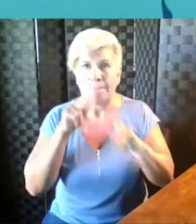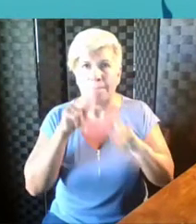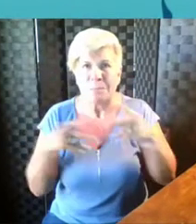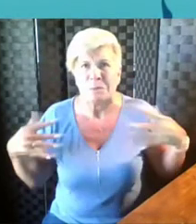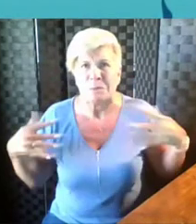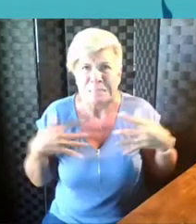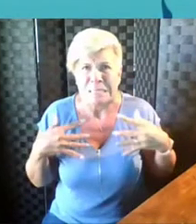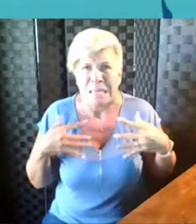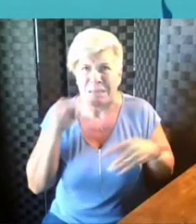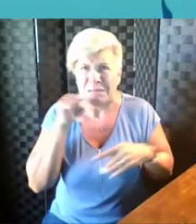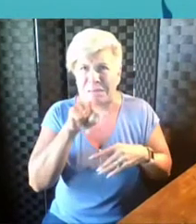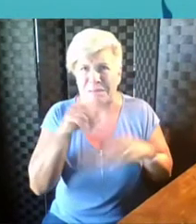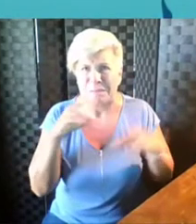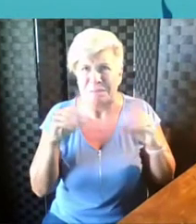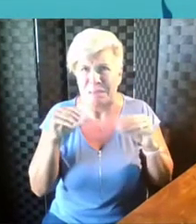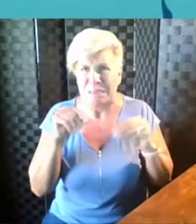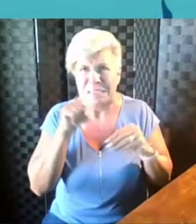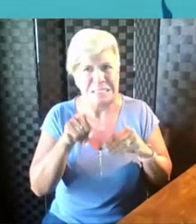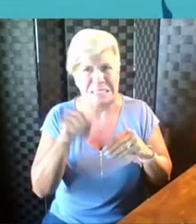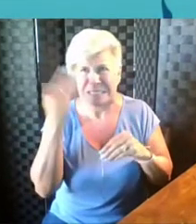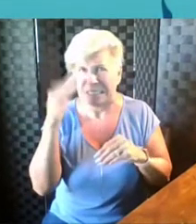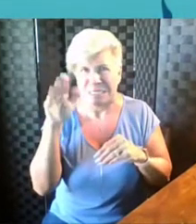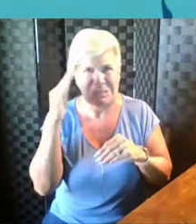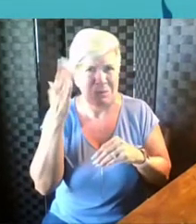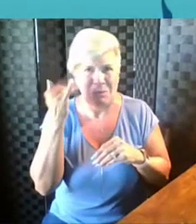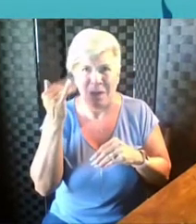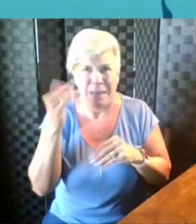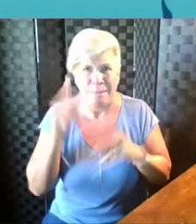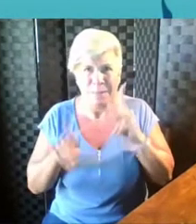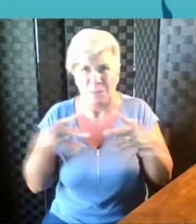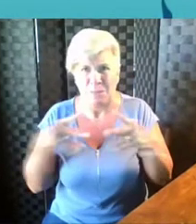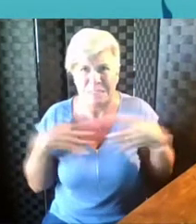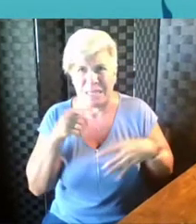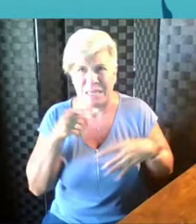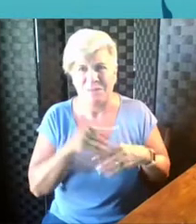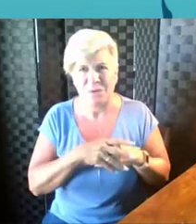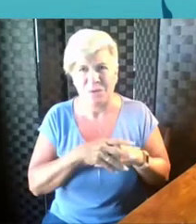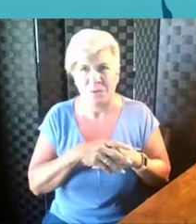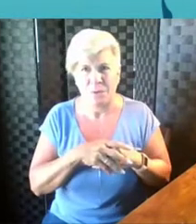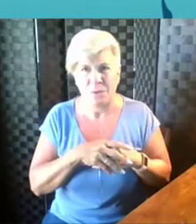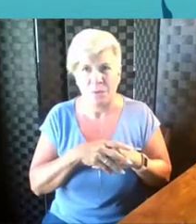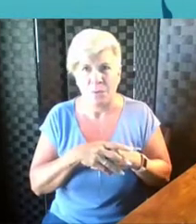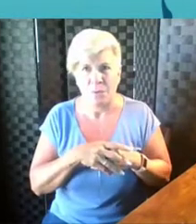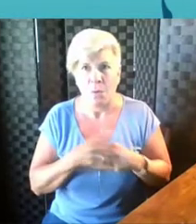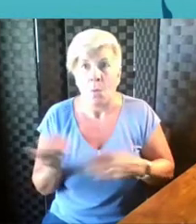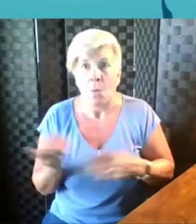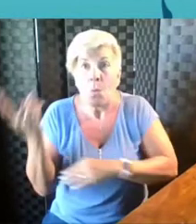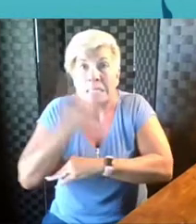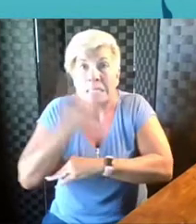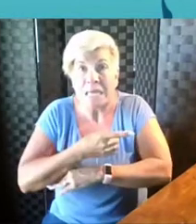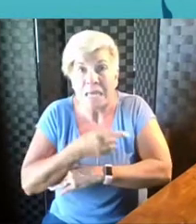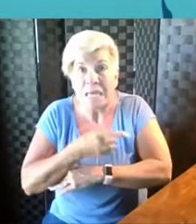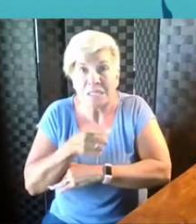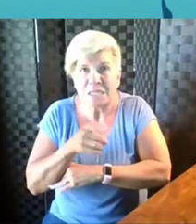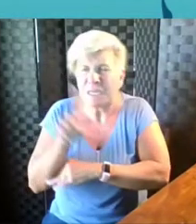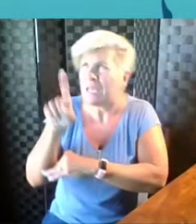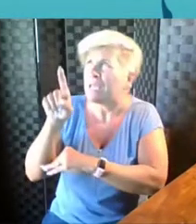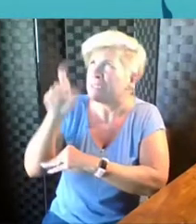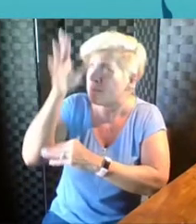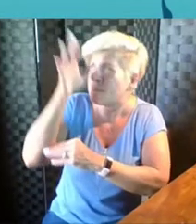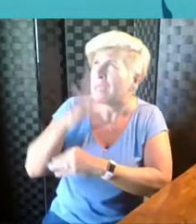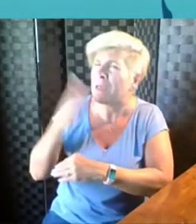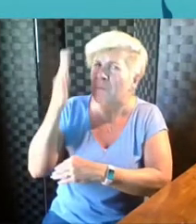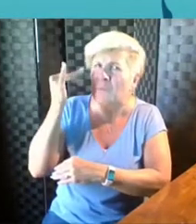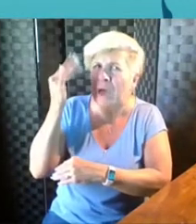were scared of Claire. She did not know why people were scared of her. One day she asked